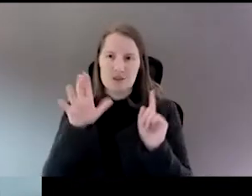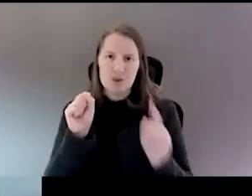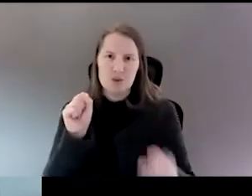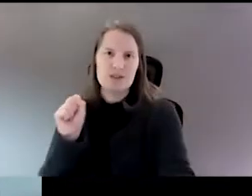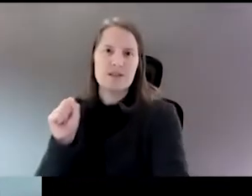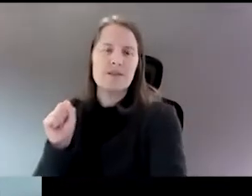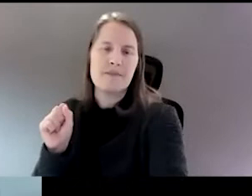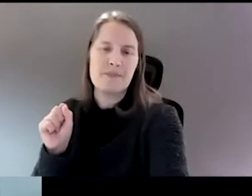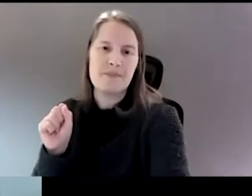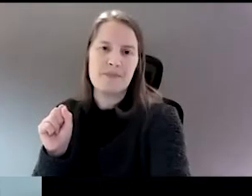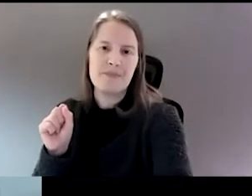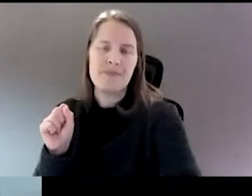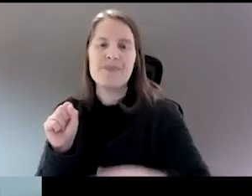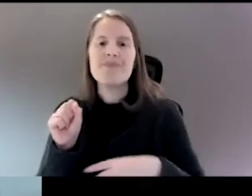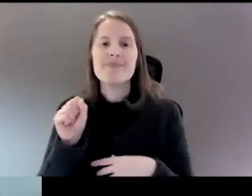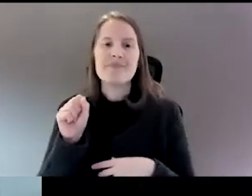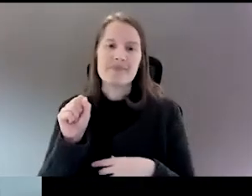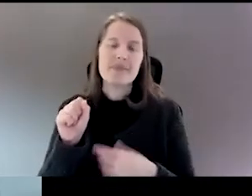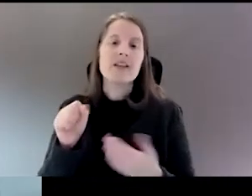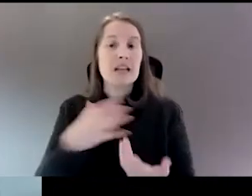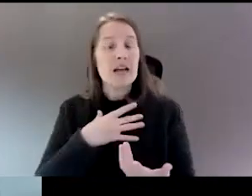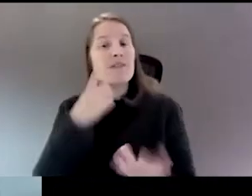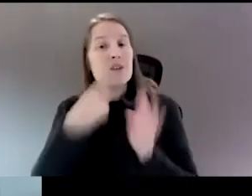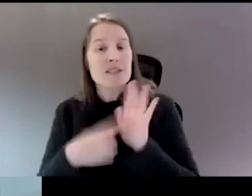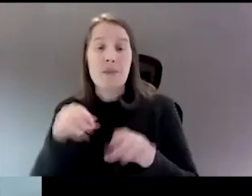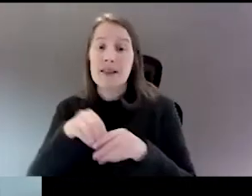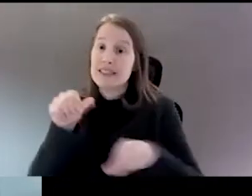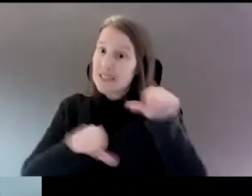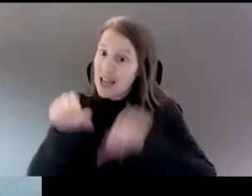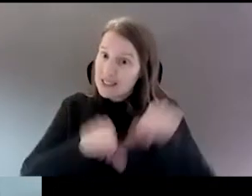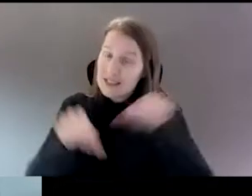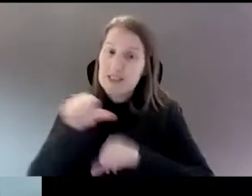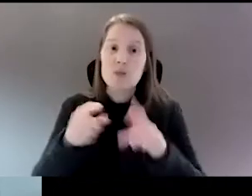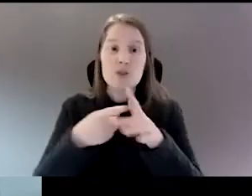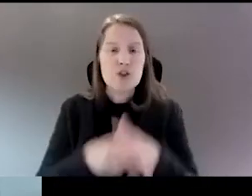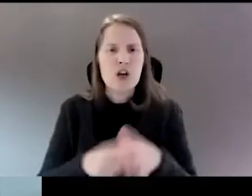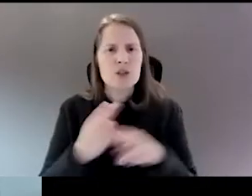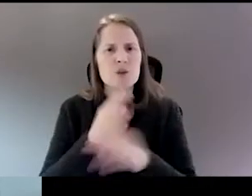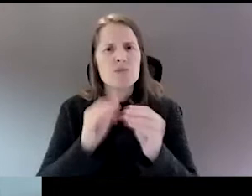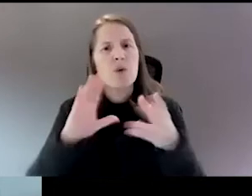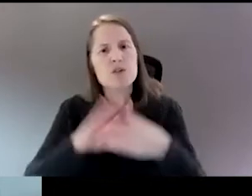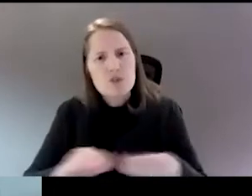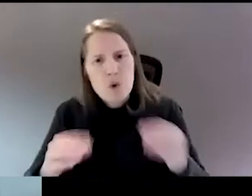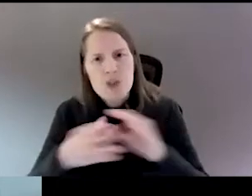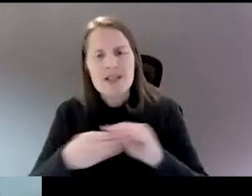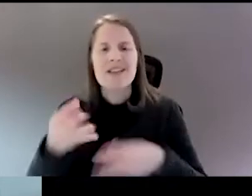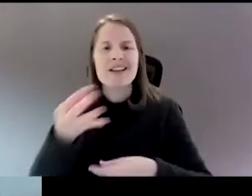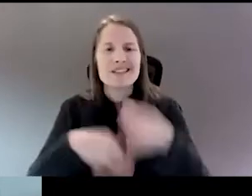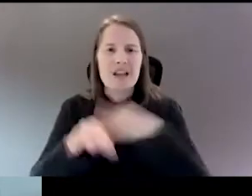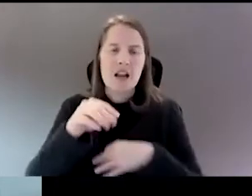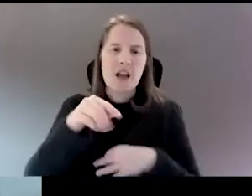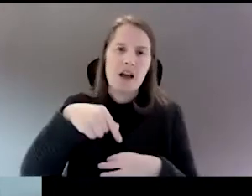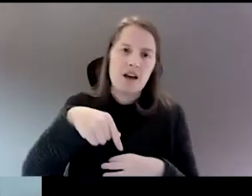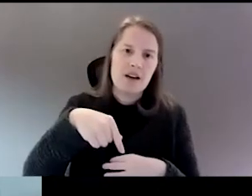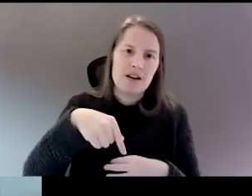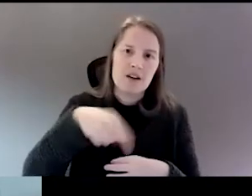in science we're starting really to use more storytelling, or instead of using qualitative measures, instead of using